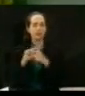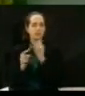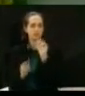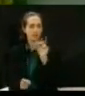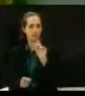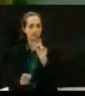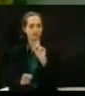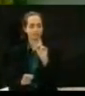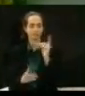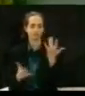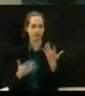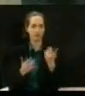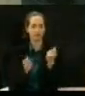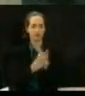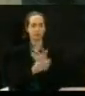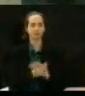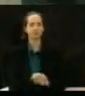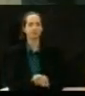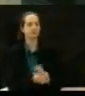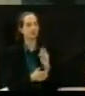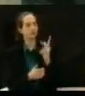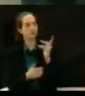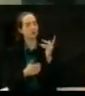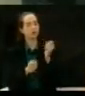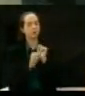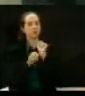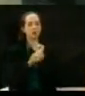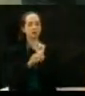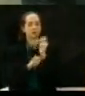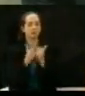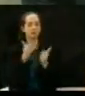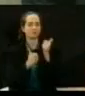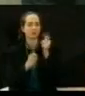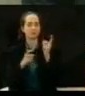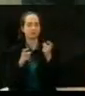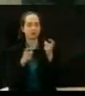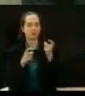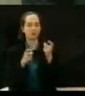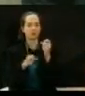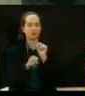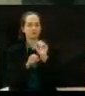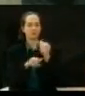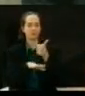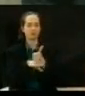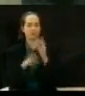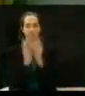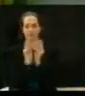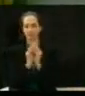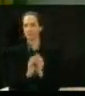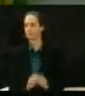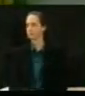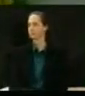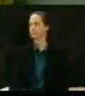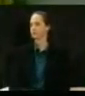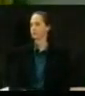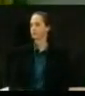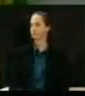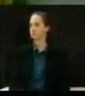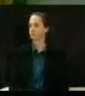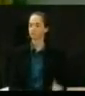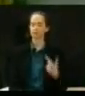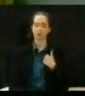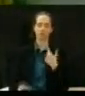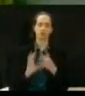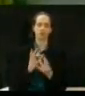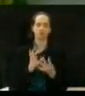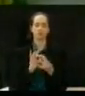with the administration to set up some meetings. Chairman Norman. I'd just like to thank Ms. Rowe for her